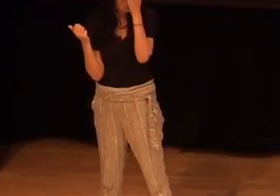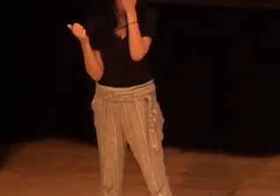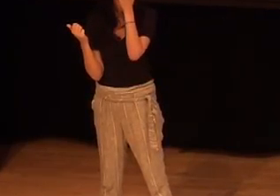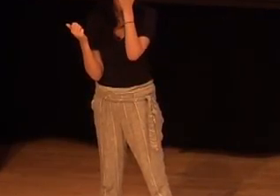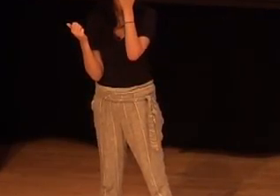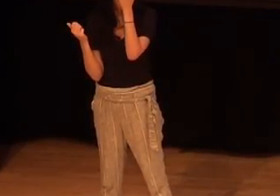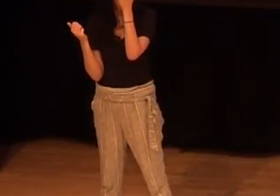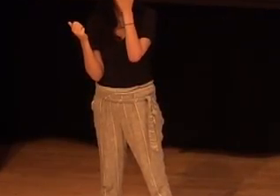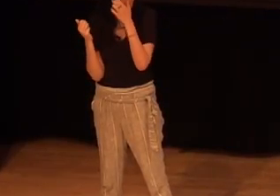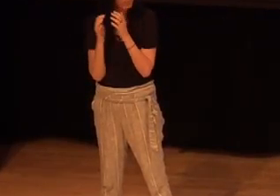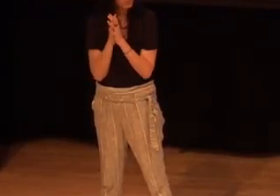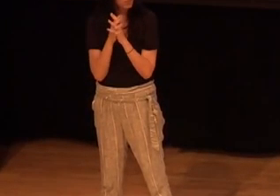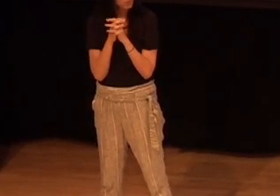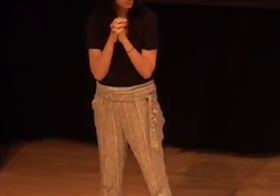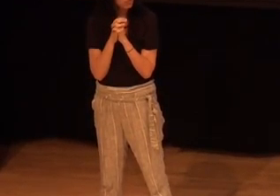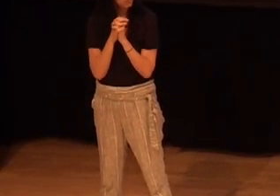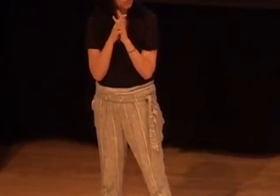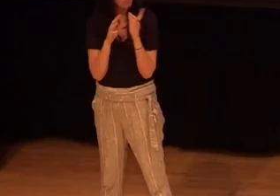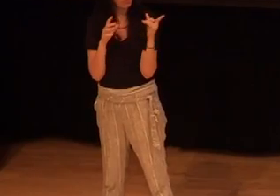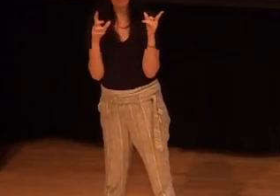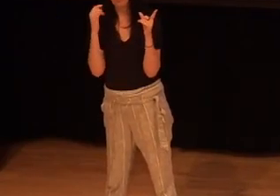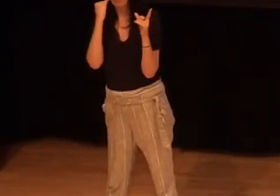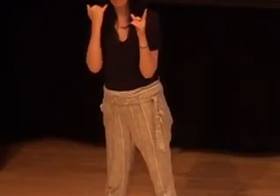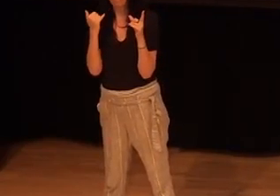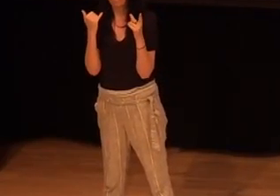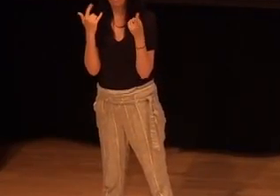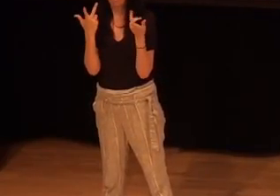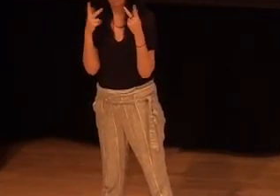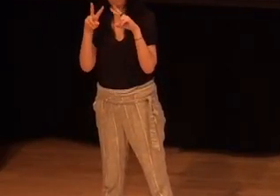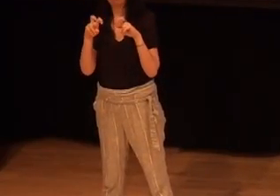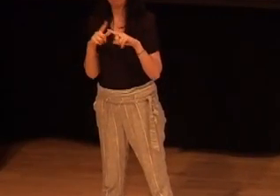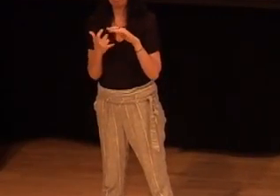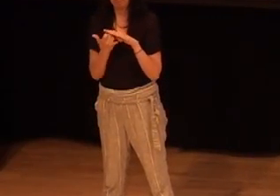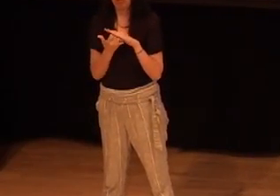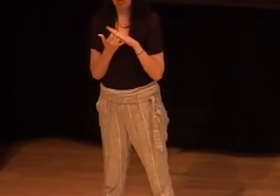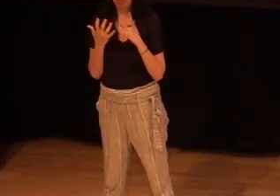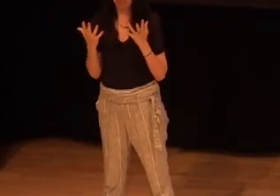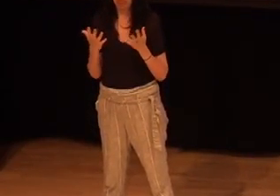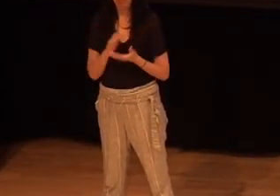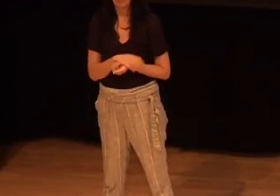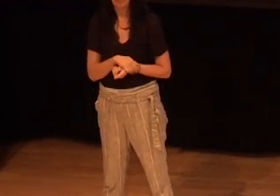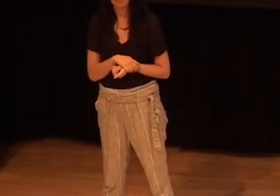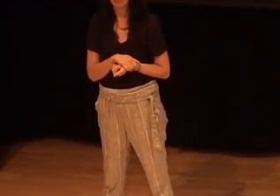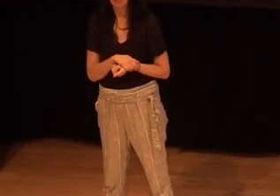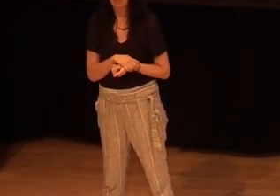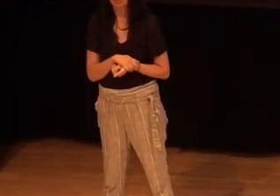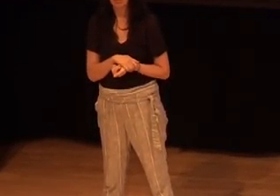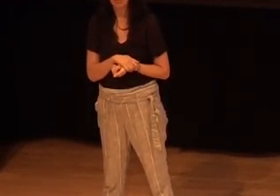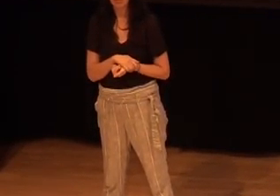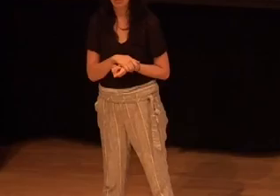Well, if we look at the subway, I would think that the